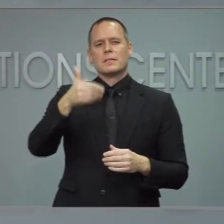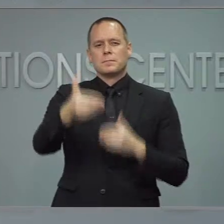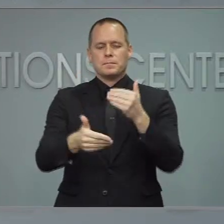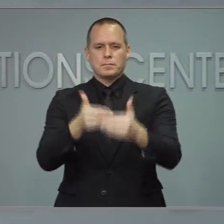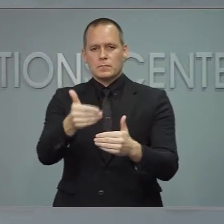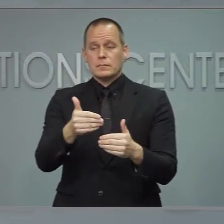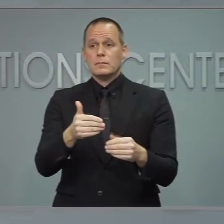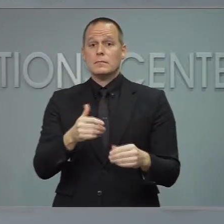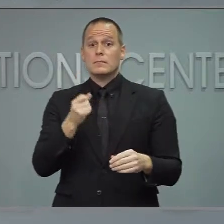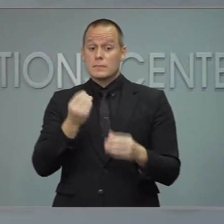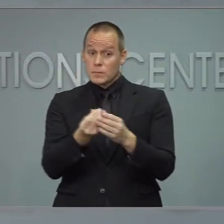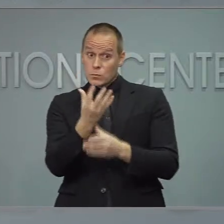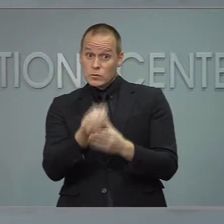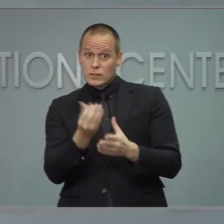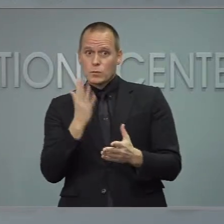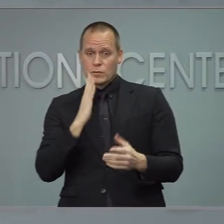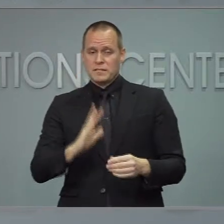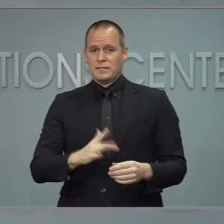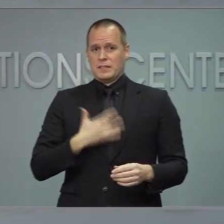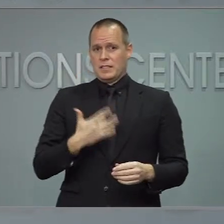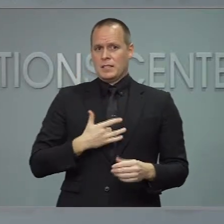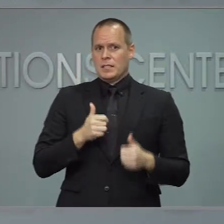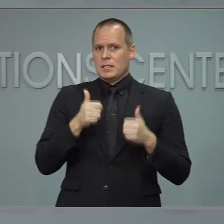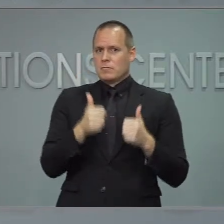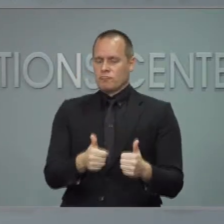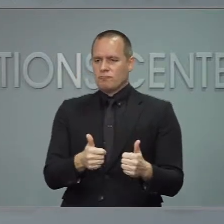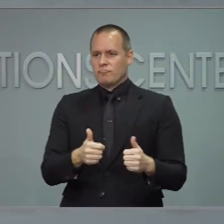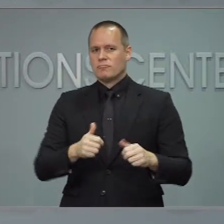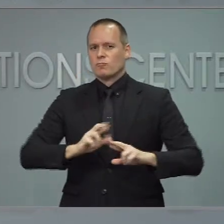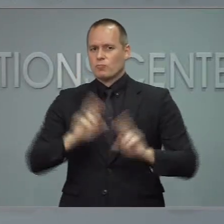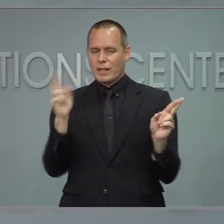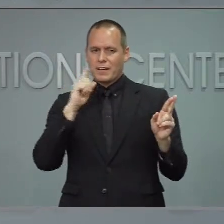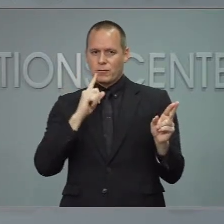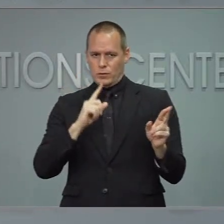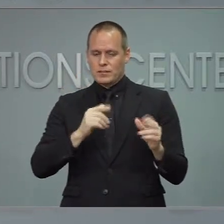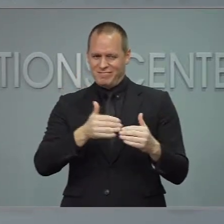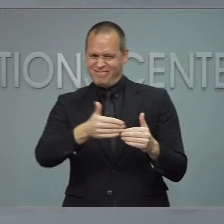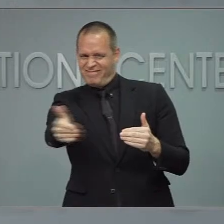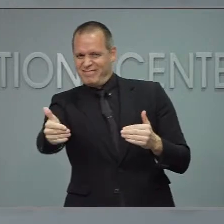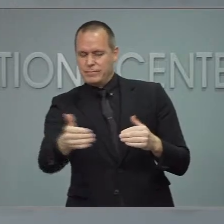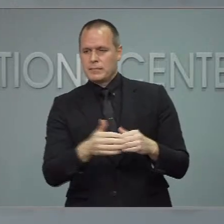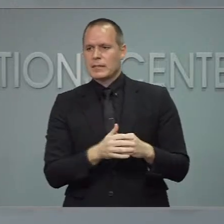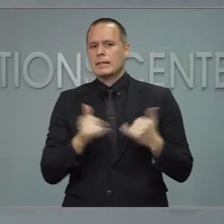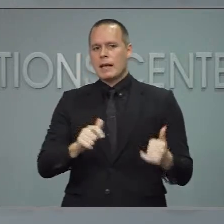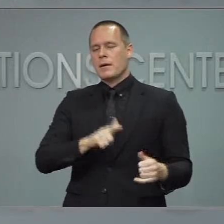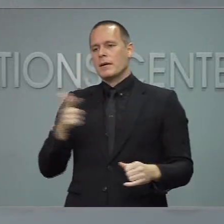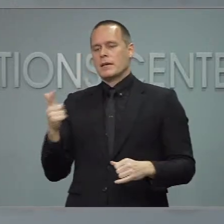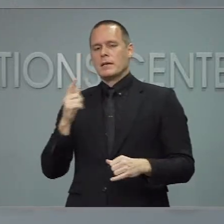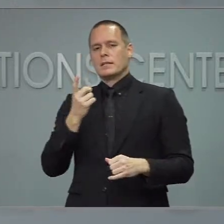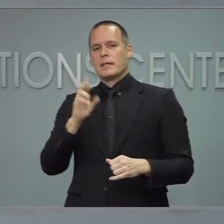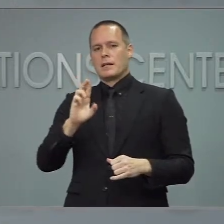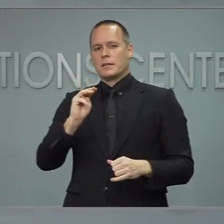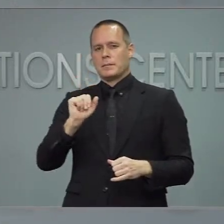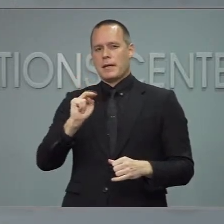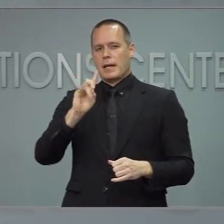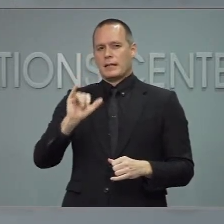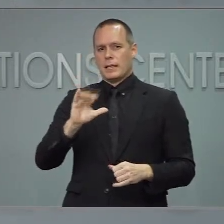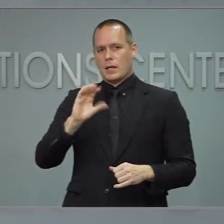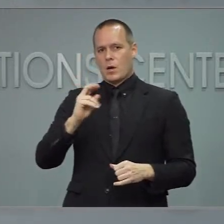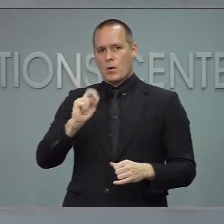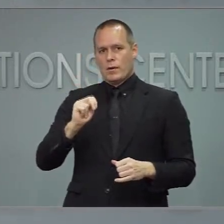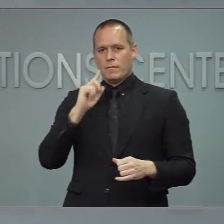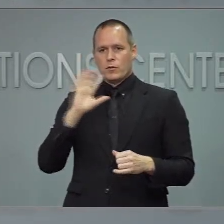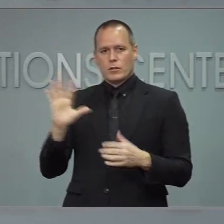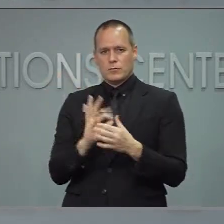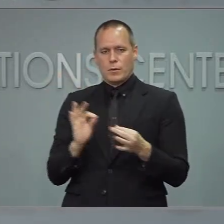as we move into the spring. I'll now recognize Dr. Mandy Cohen for a few remarks. Dr. Cohen?